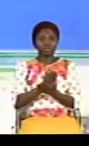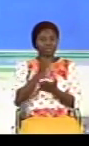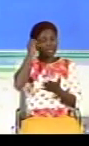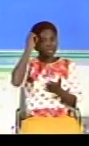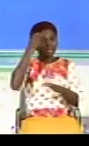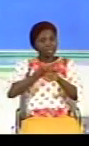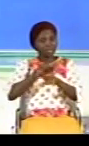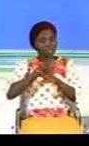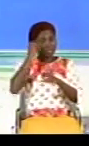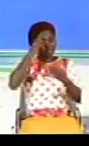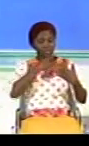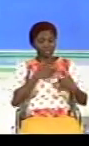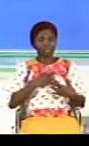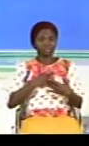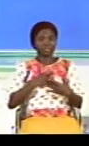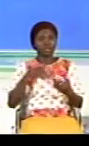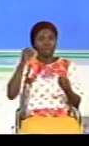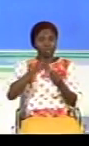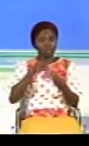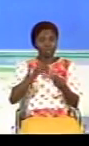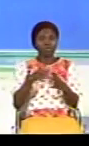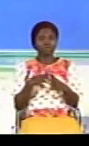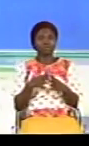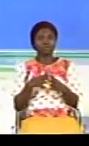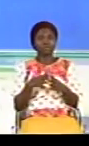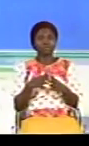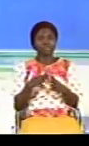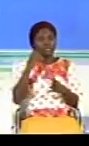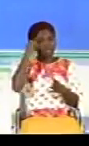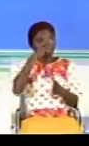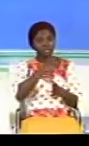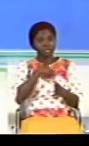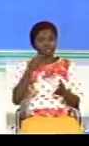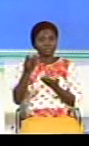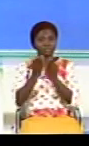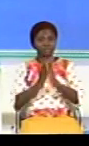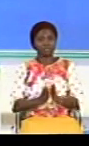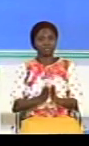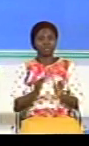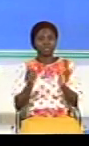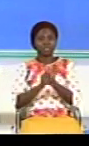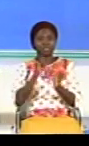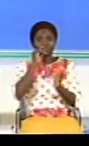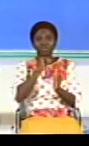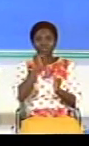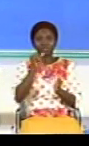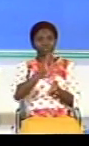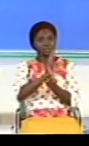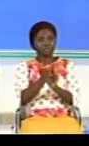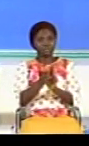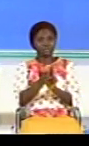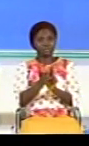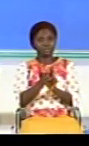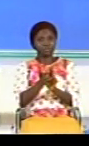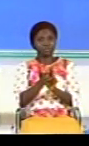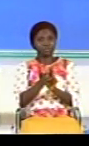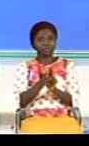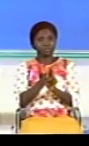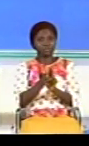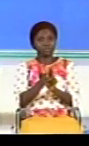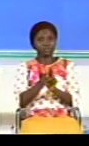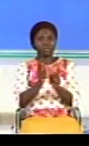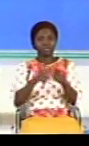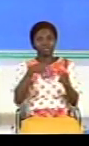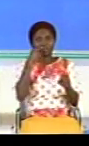heart, he and his servants. That's not genuine repentance. I have sinned, I have sinned.